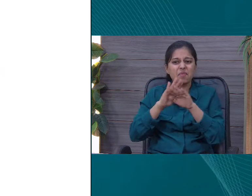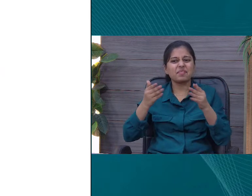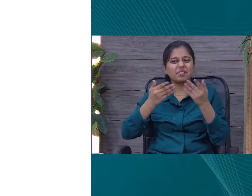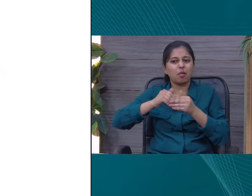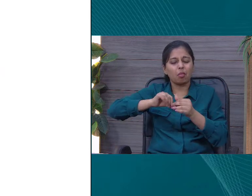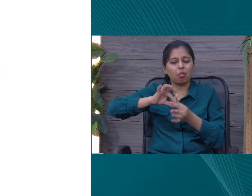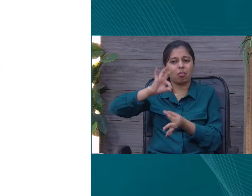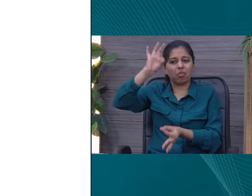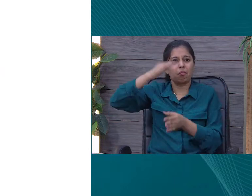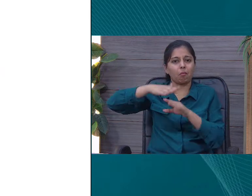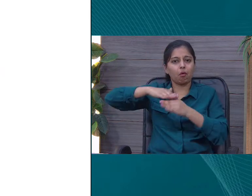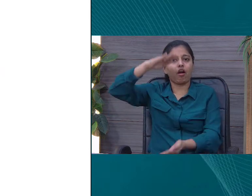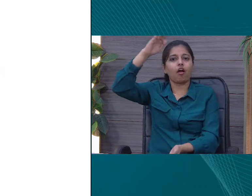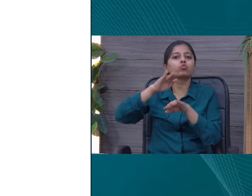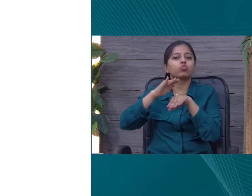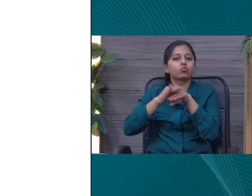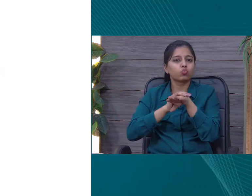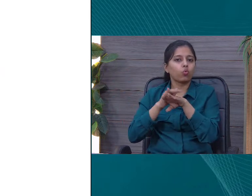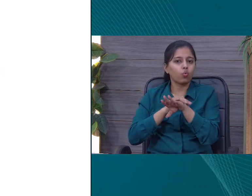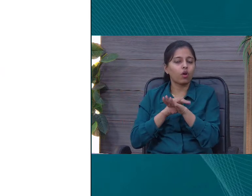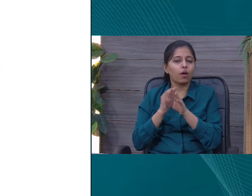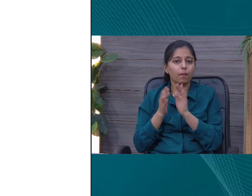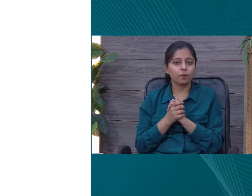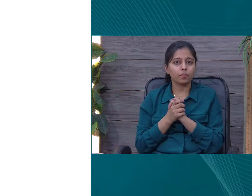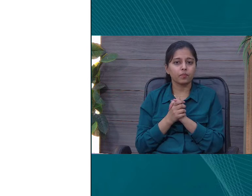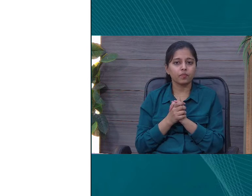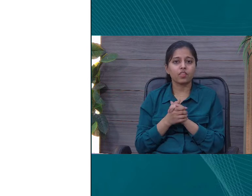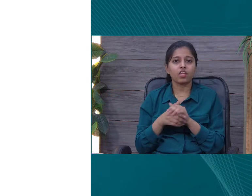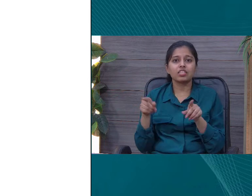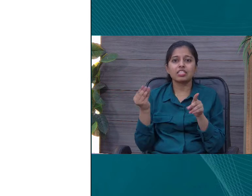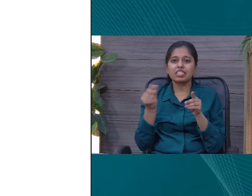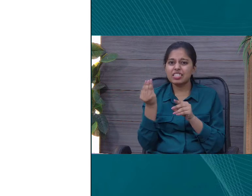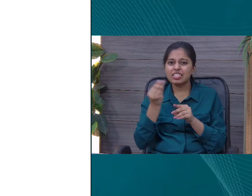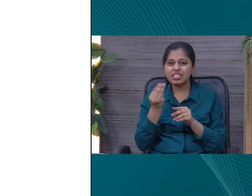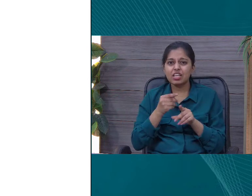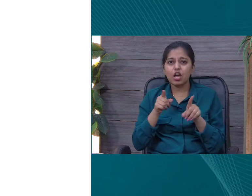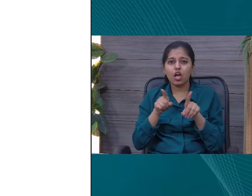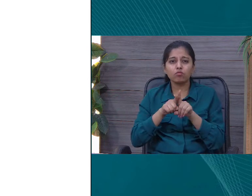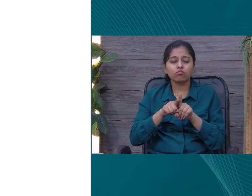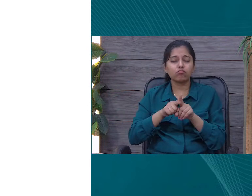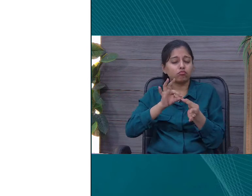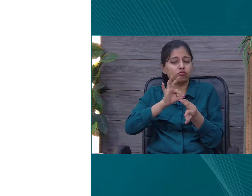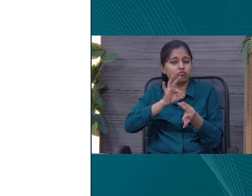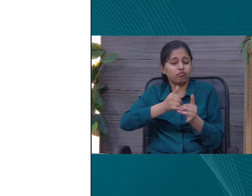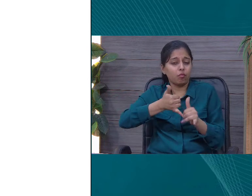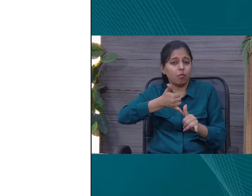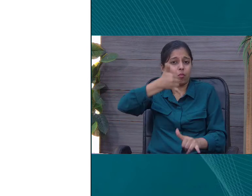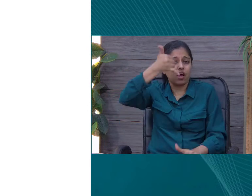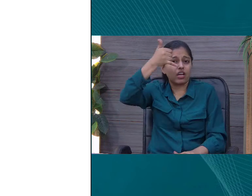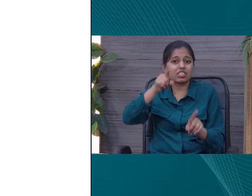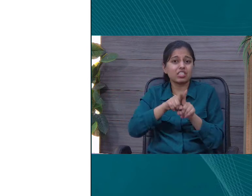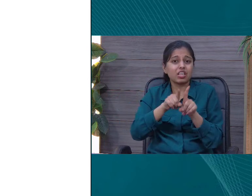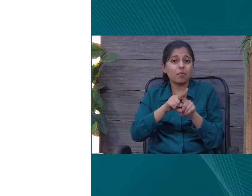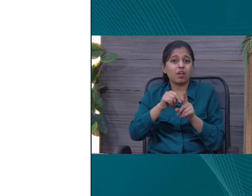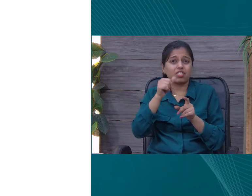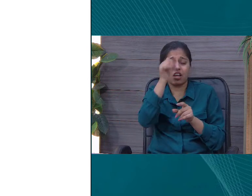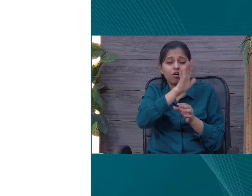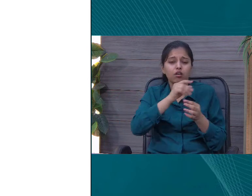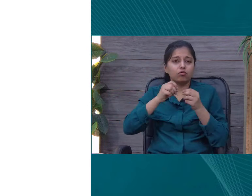slow. For he sometimes shoots up taller like an India rubber